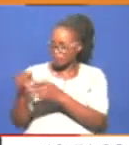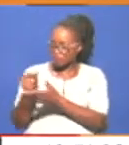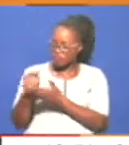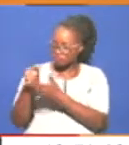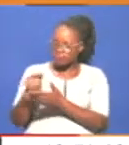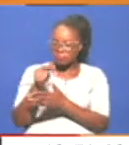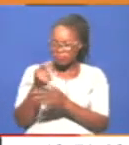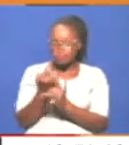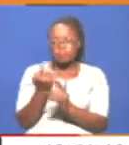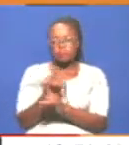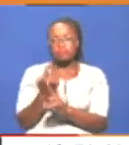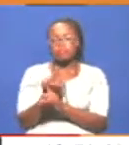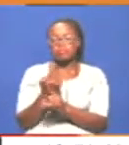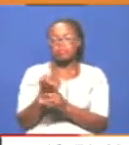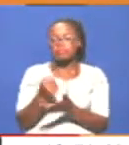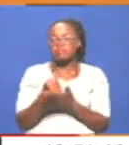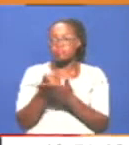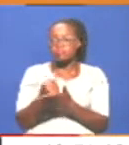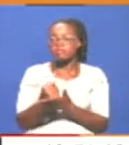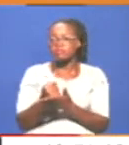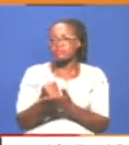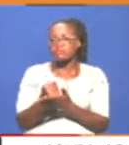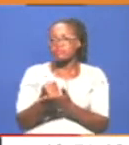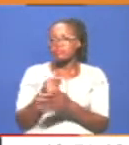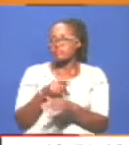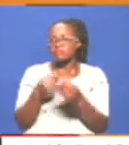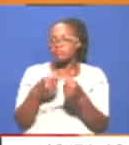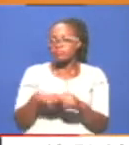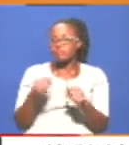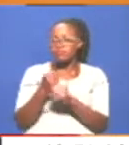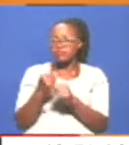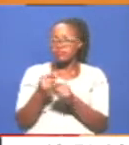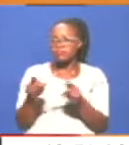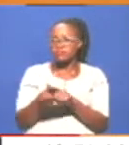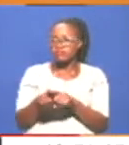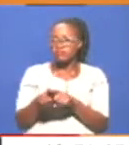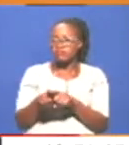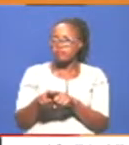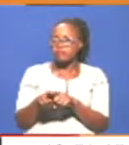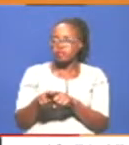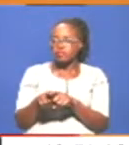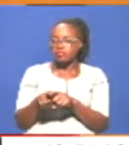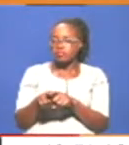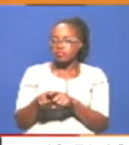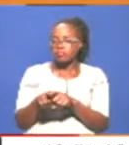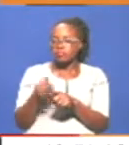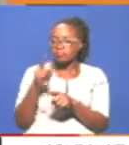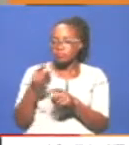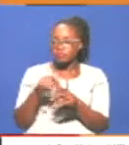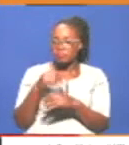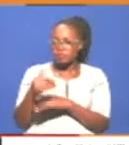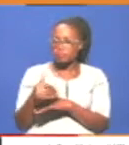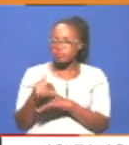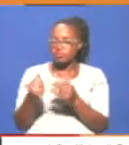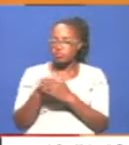help, this people needs this help. And when you are able to do that, and now you're using chess, it means that you have moved one step ahead to pushing